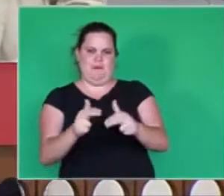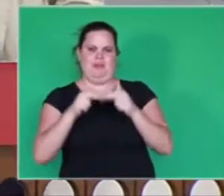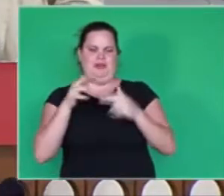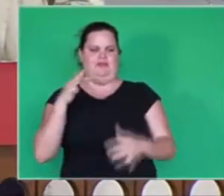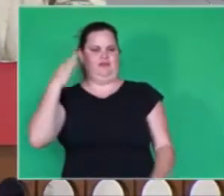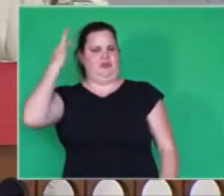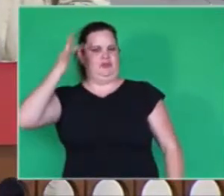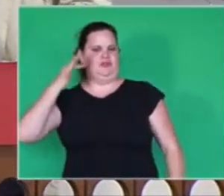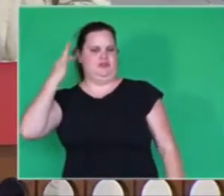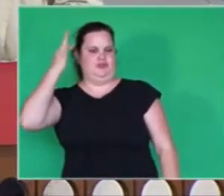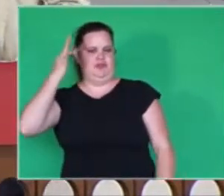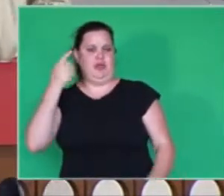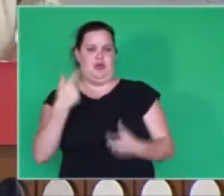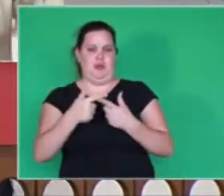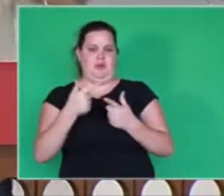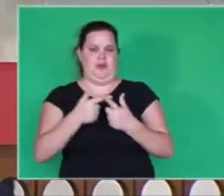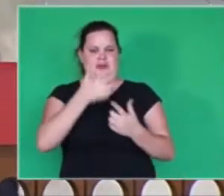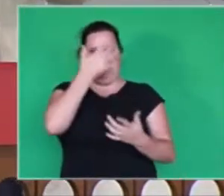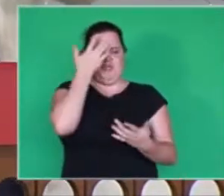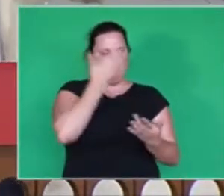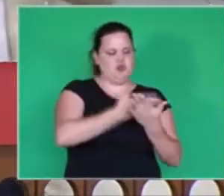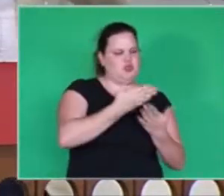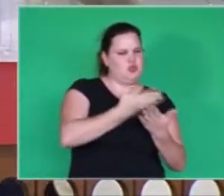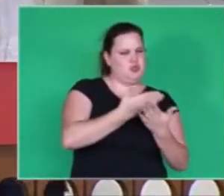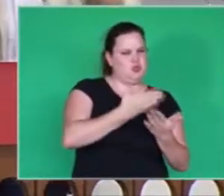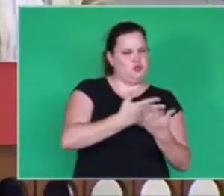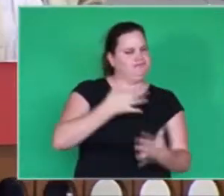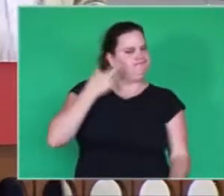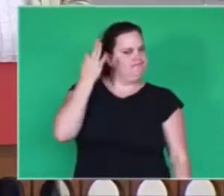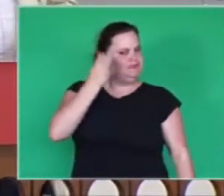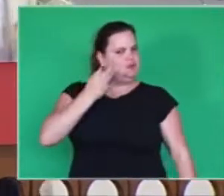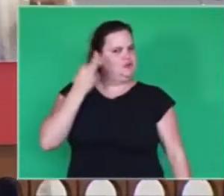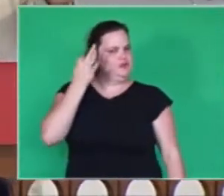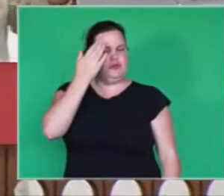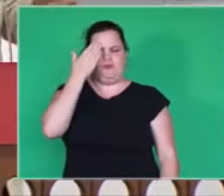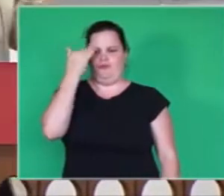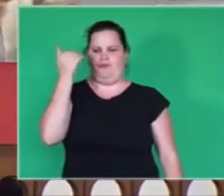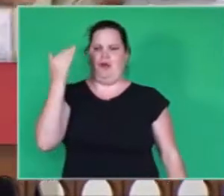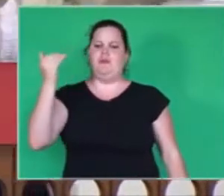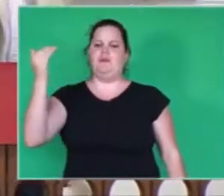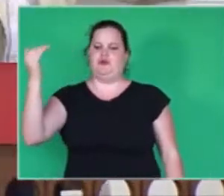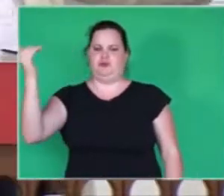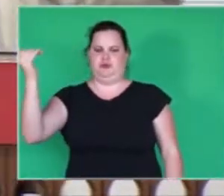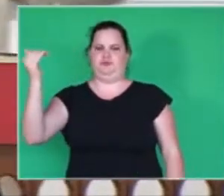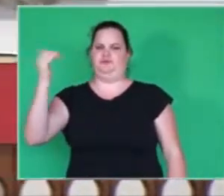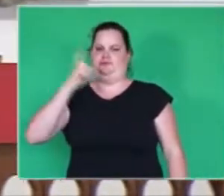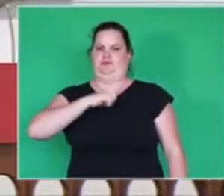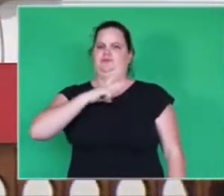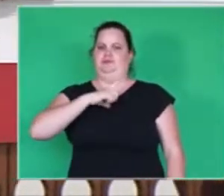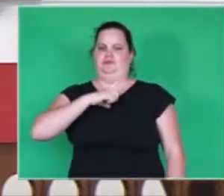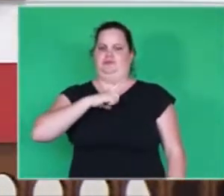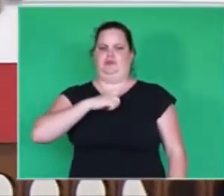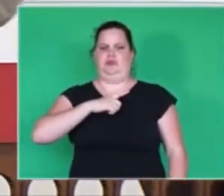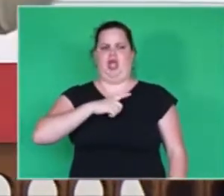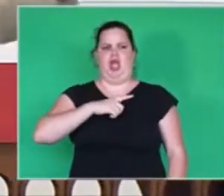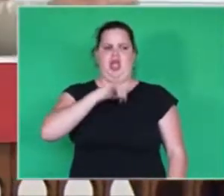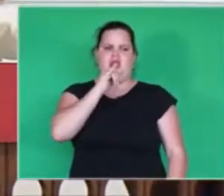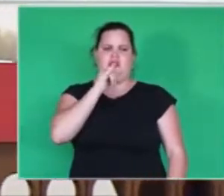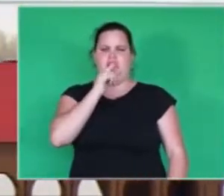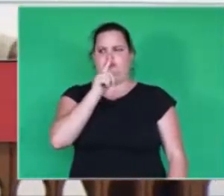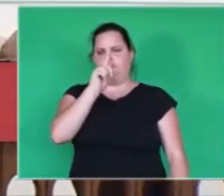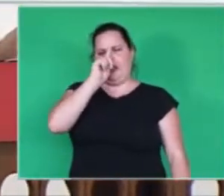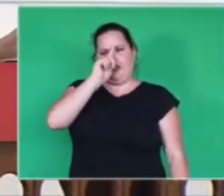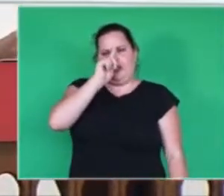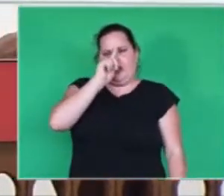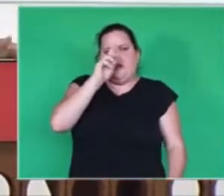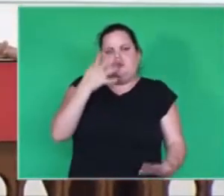philosophers, from about 400, there were some great philosophers. They were considered